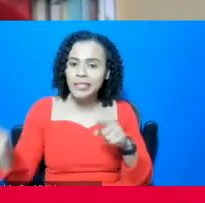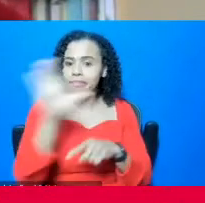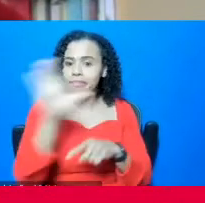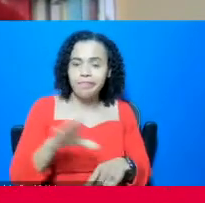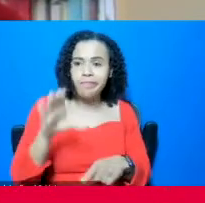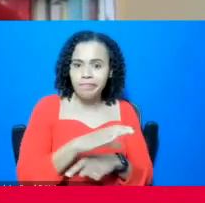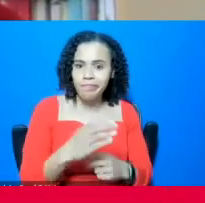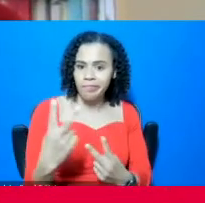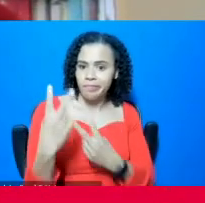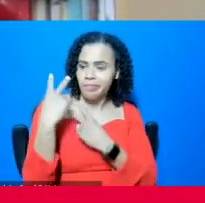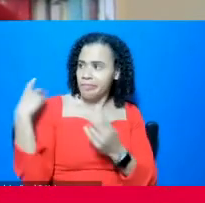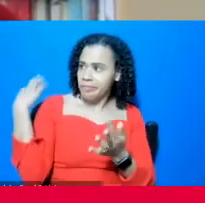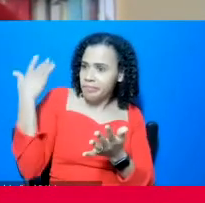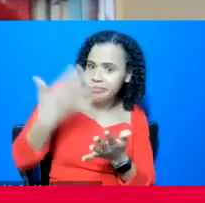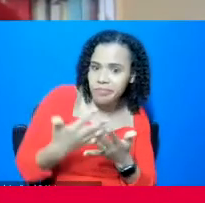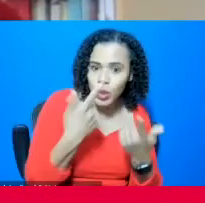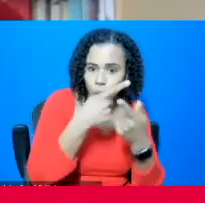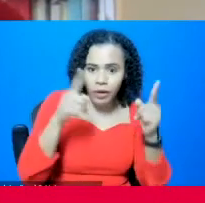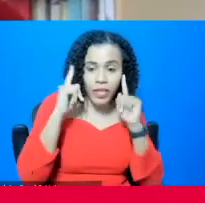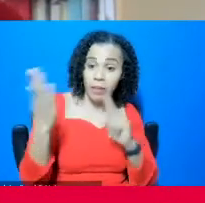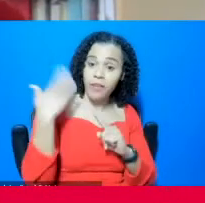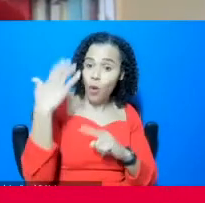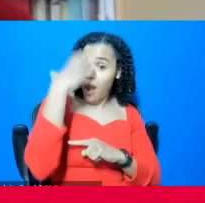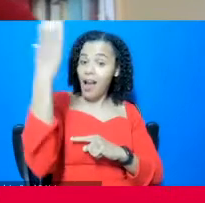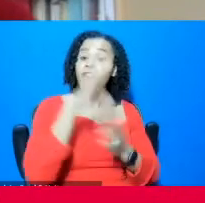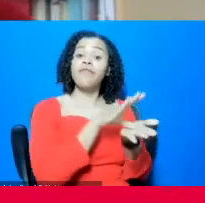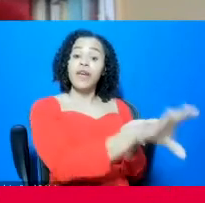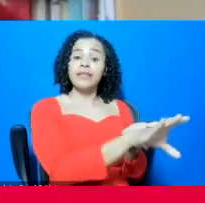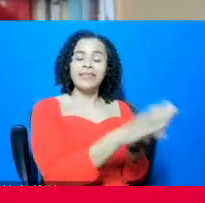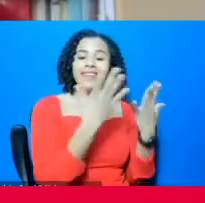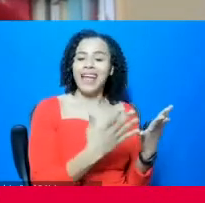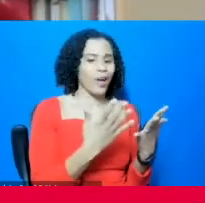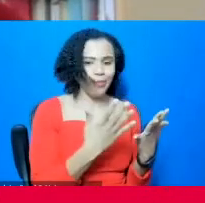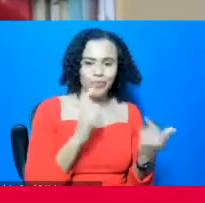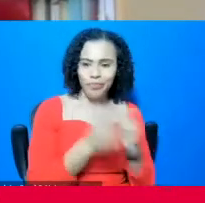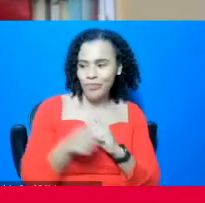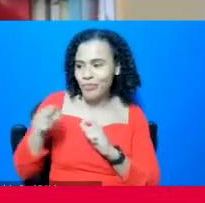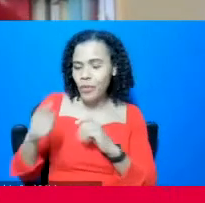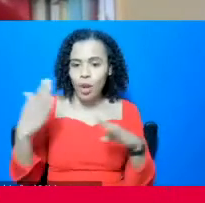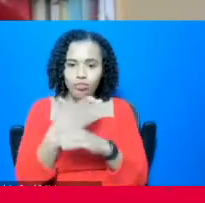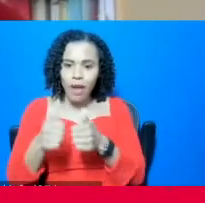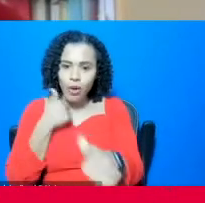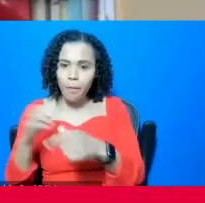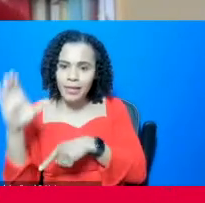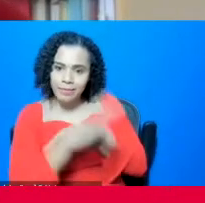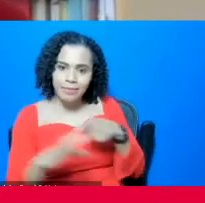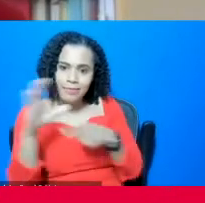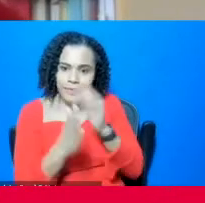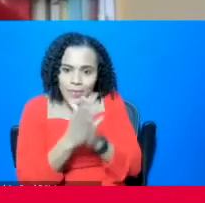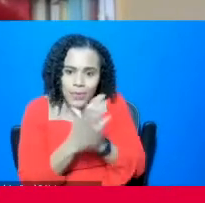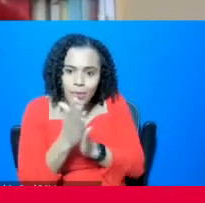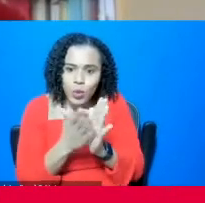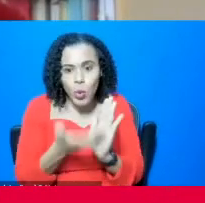universities transform from government-funded educational institutions to private businesses operating for profit. And this has massively